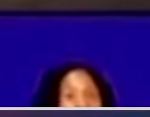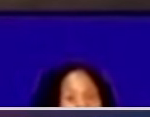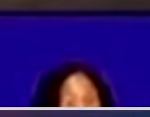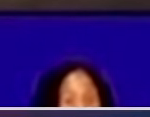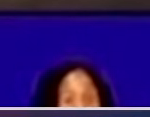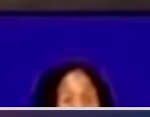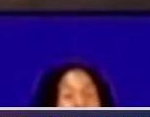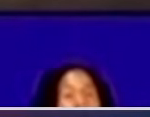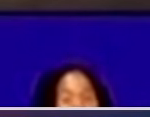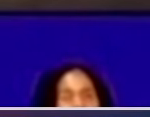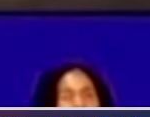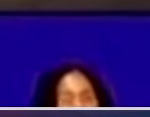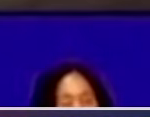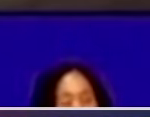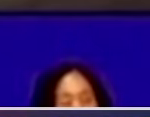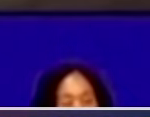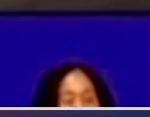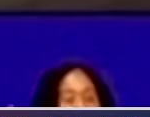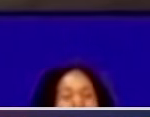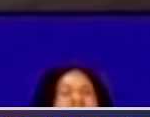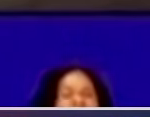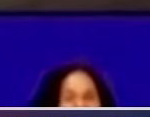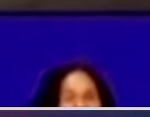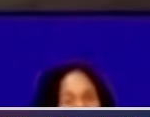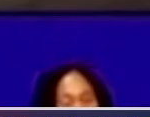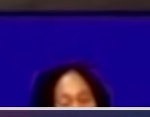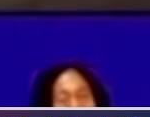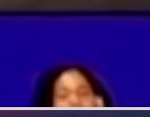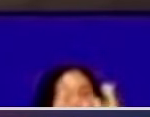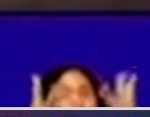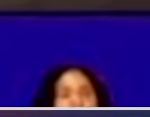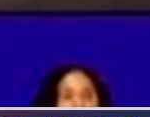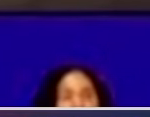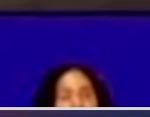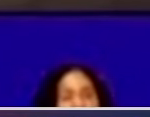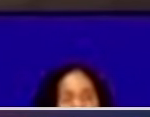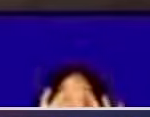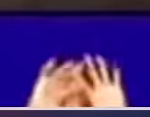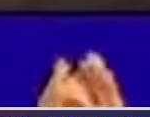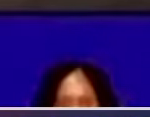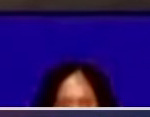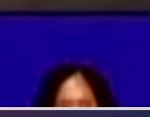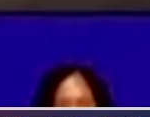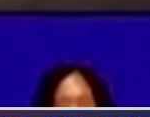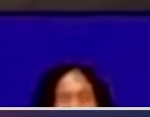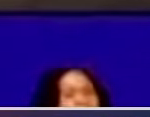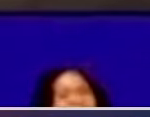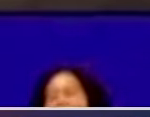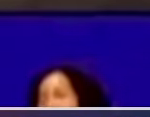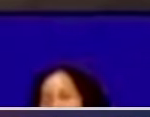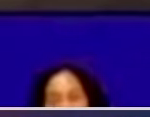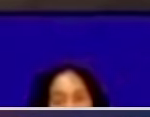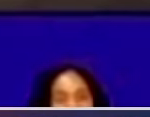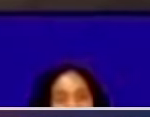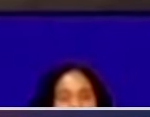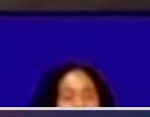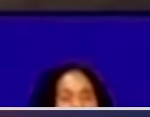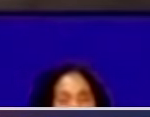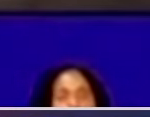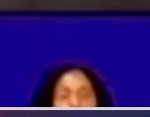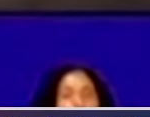measure itself against the world and wants to roll out the red carpet for every possible new job-creating